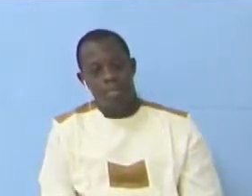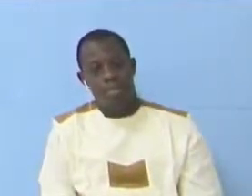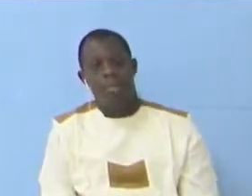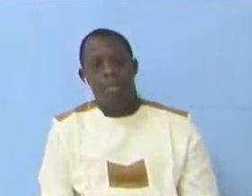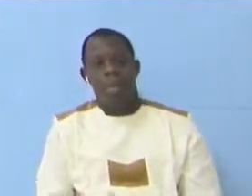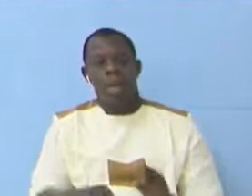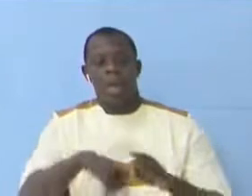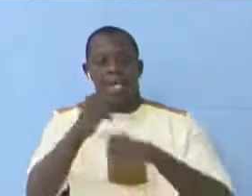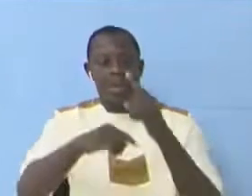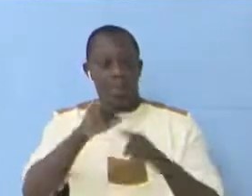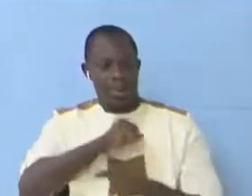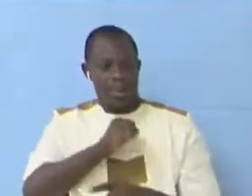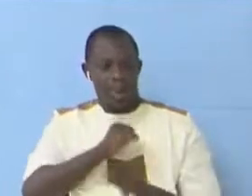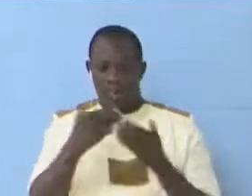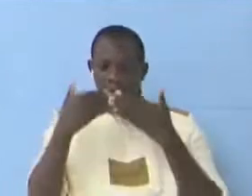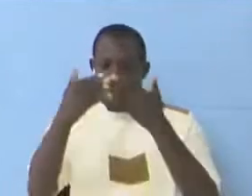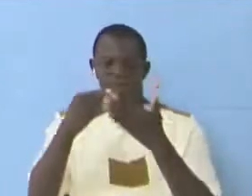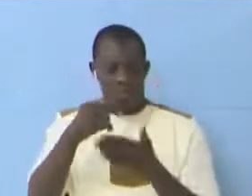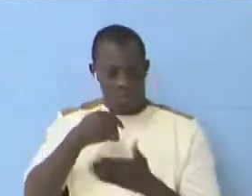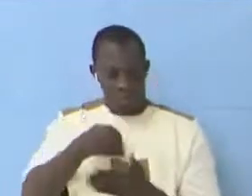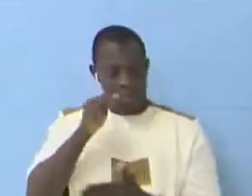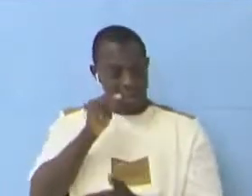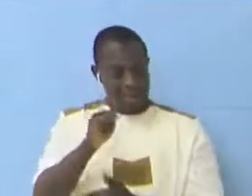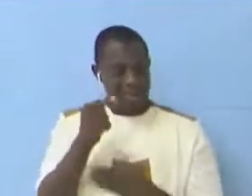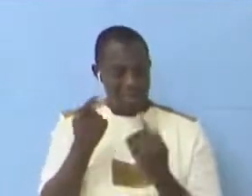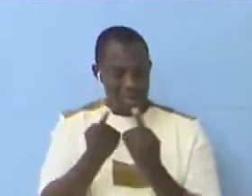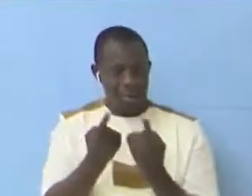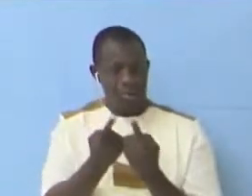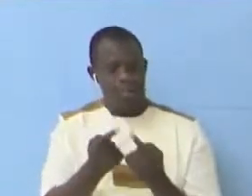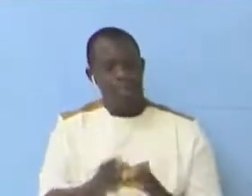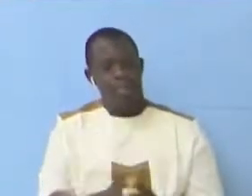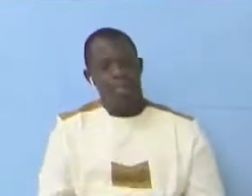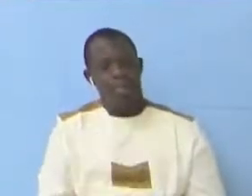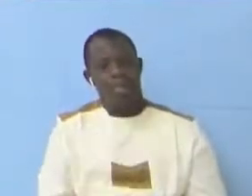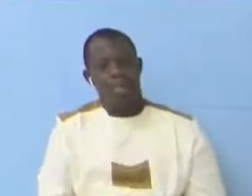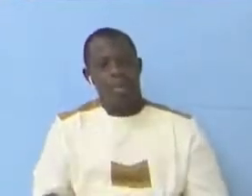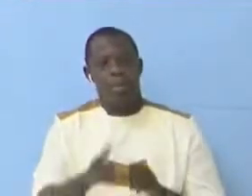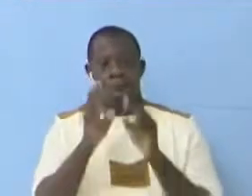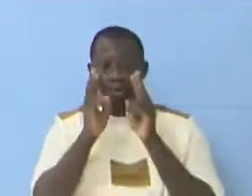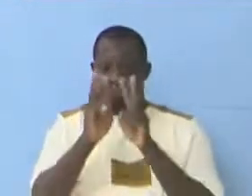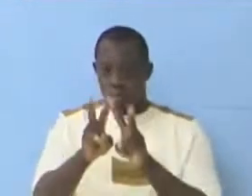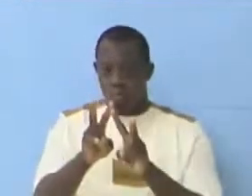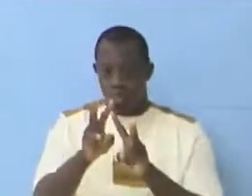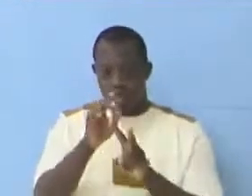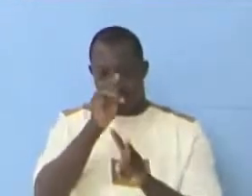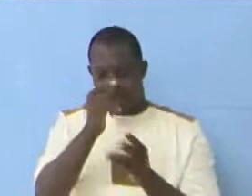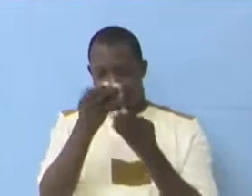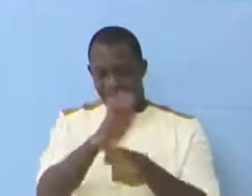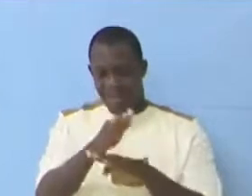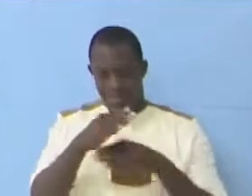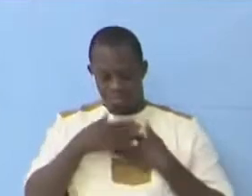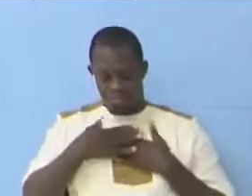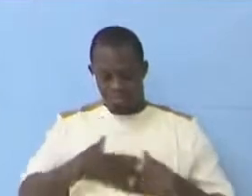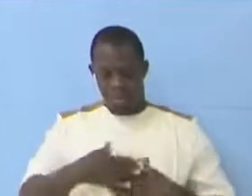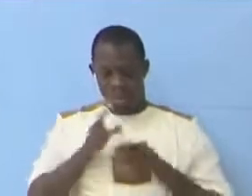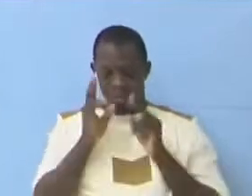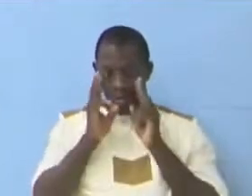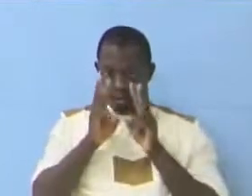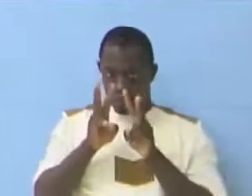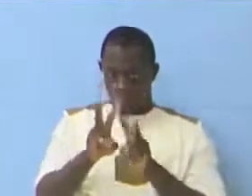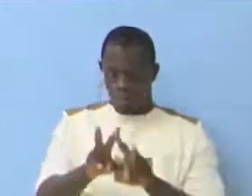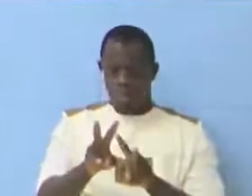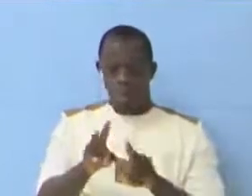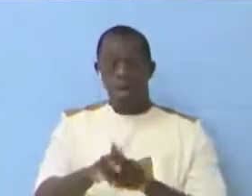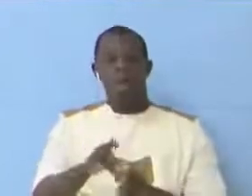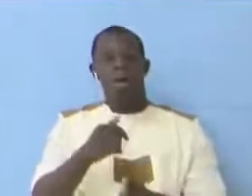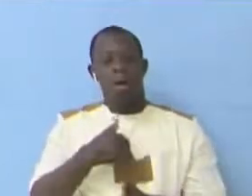Immediately he told me that. gannaaw bu ma waxee loolu rek. Looking at the corpses, ci bu ma gisee nag niw yi.